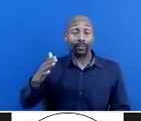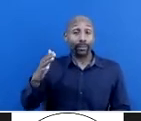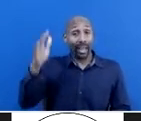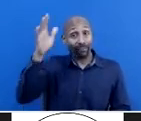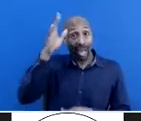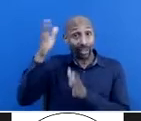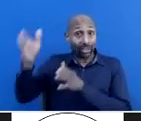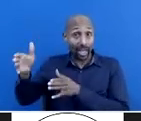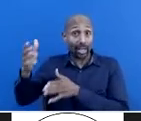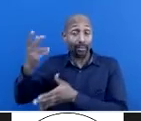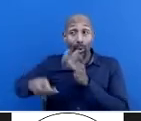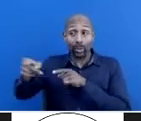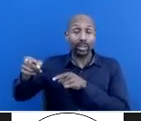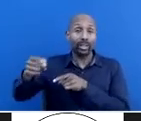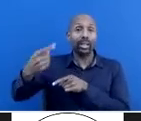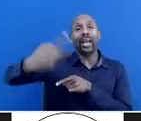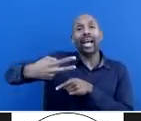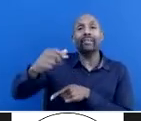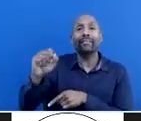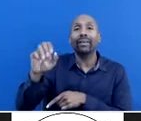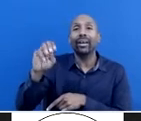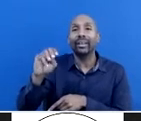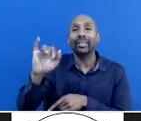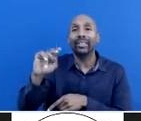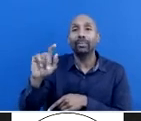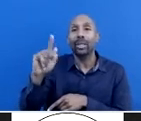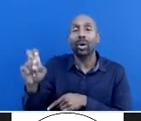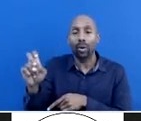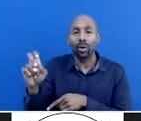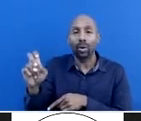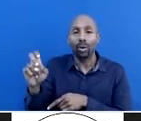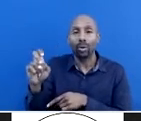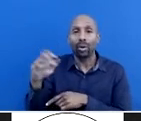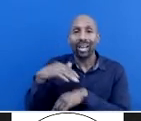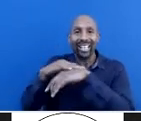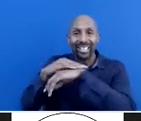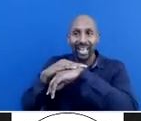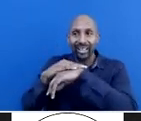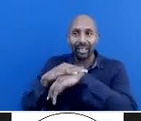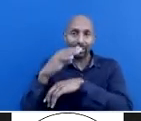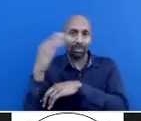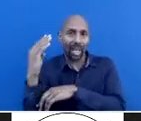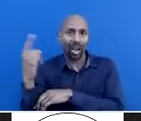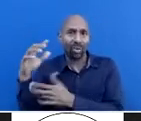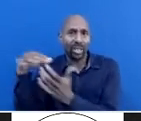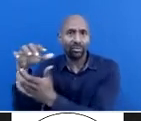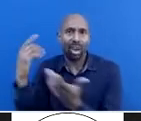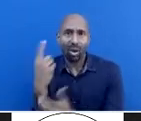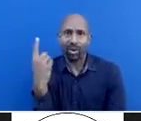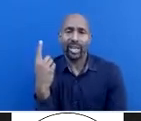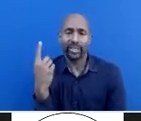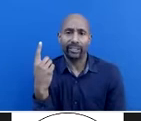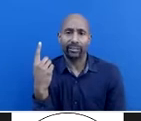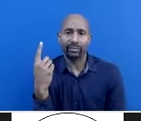There has never been a space and time in which Black and Native were not mingled, nor was there, were there